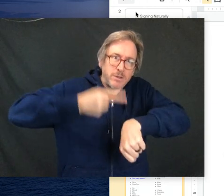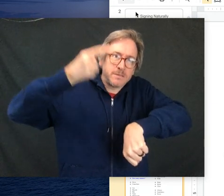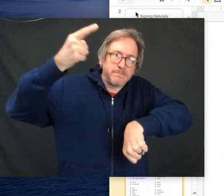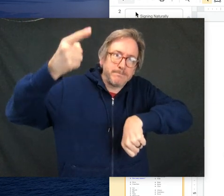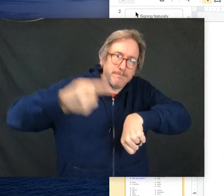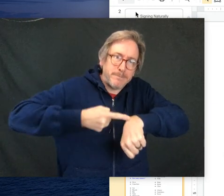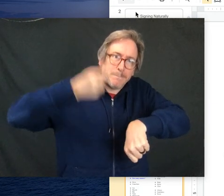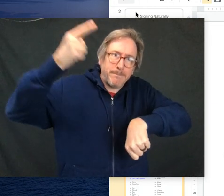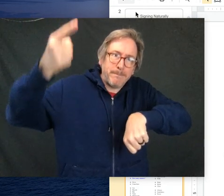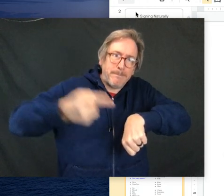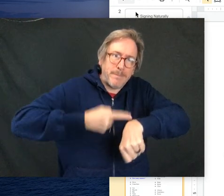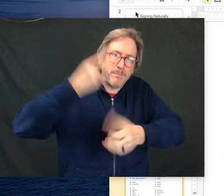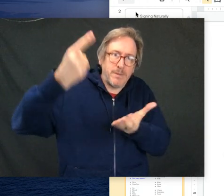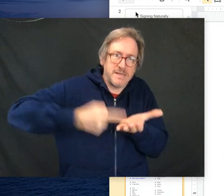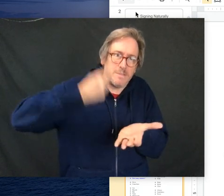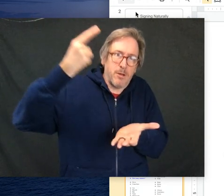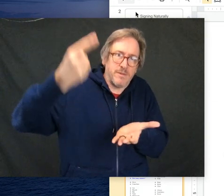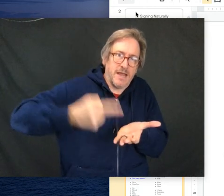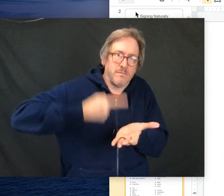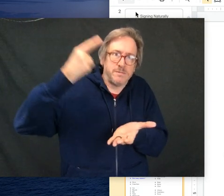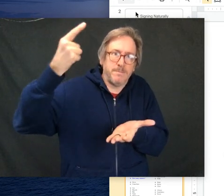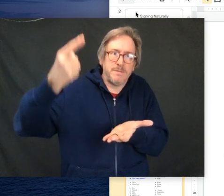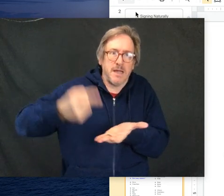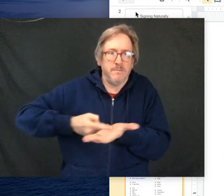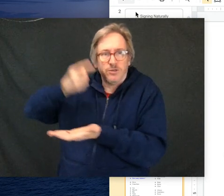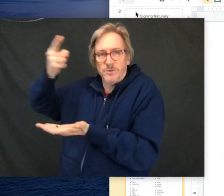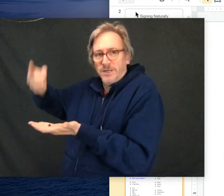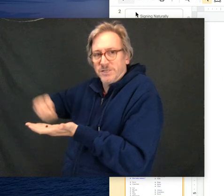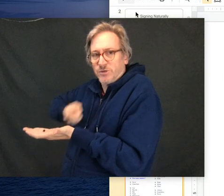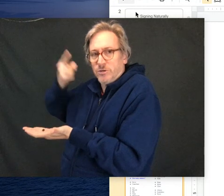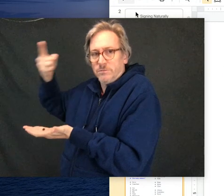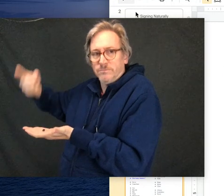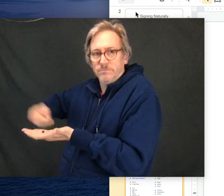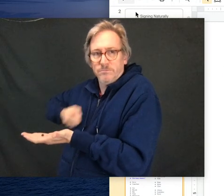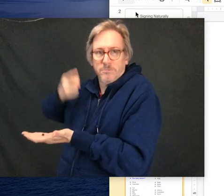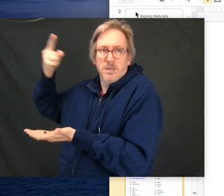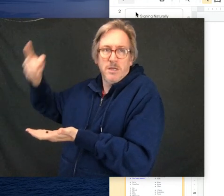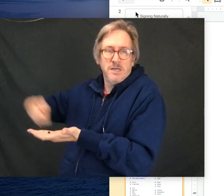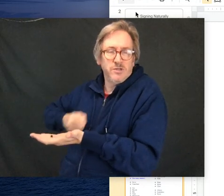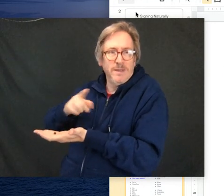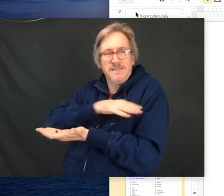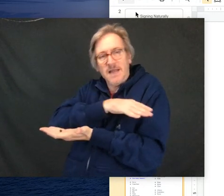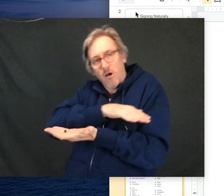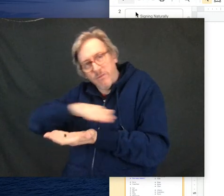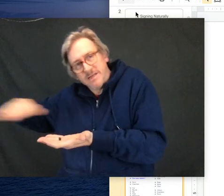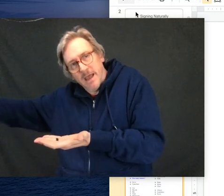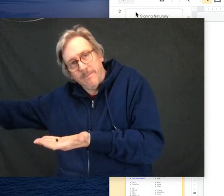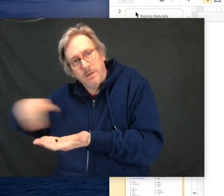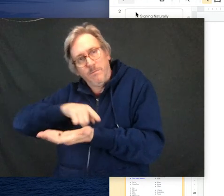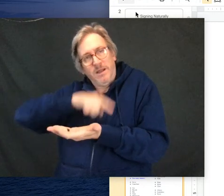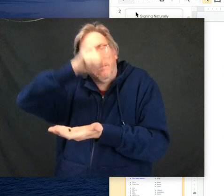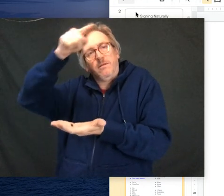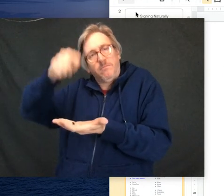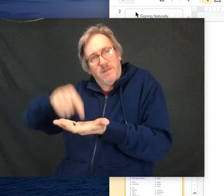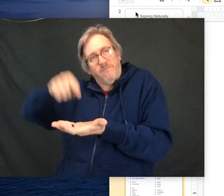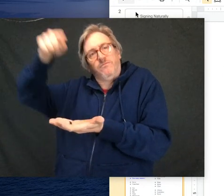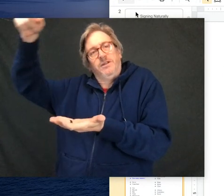of like, don't, but it's in the palm of the hand. Sometimes you're doing a circle. So it means not all the time,